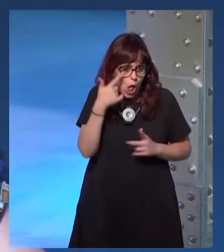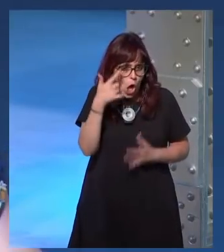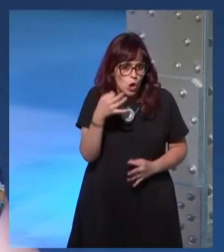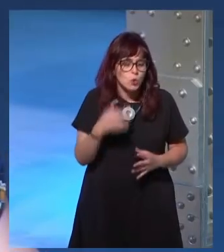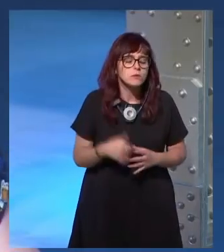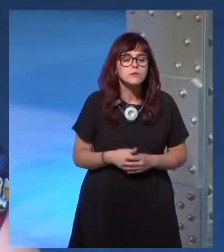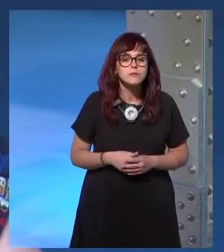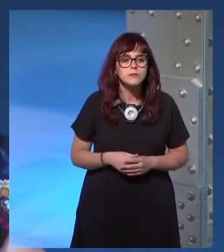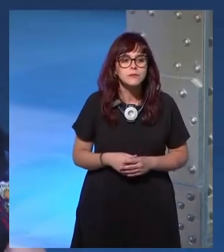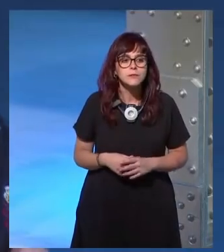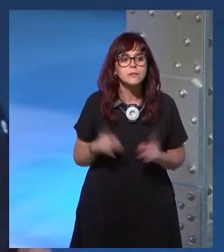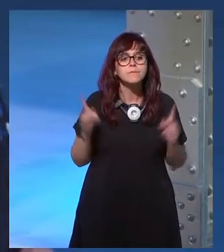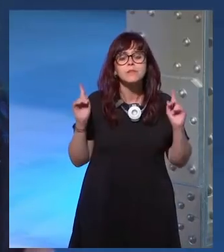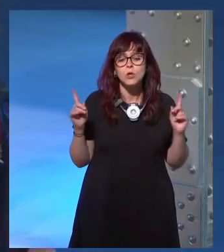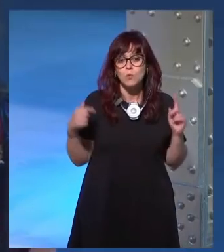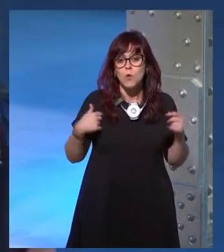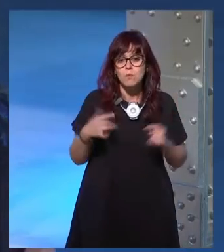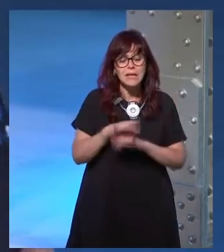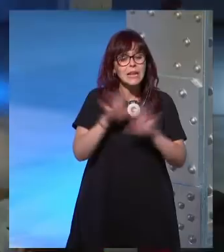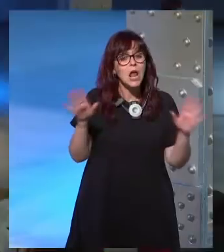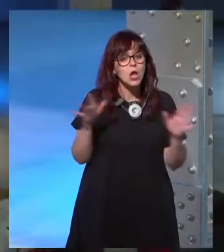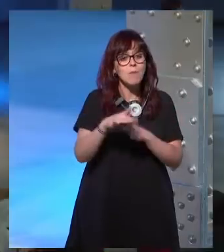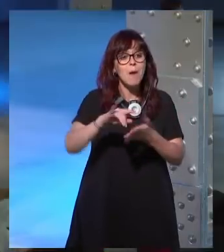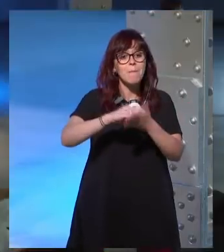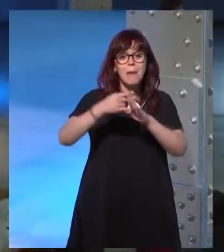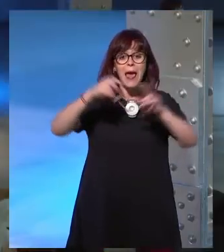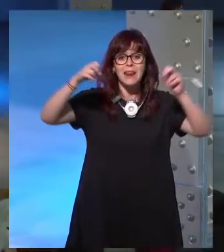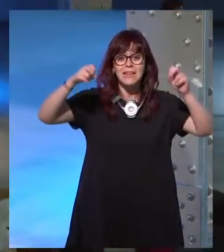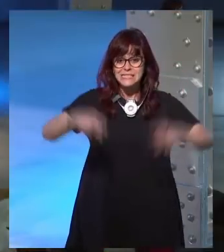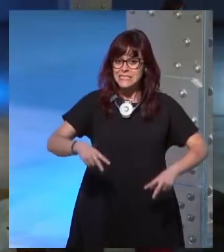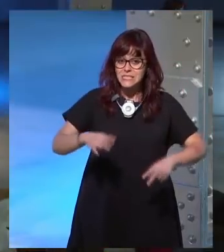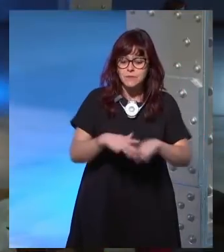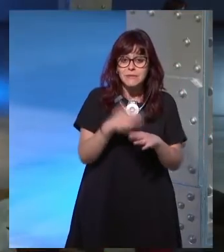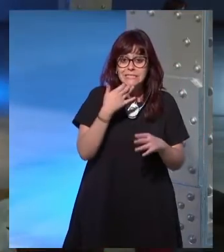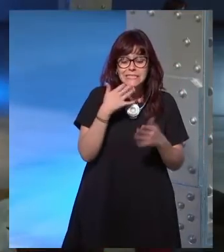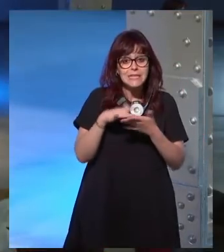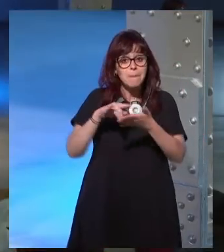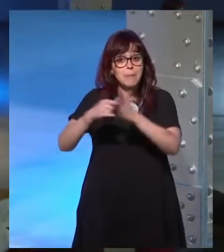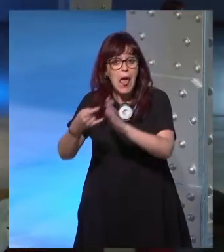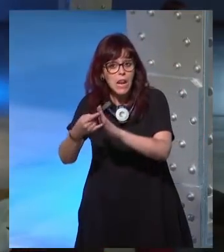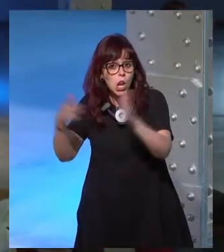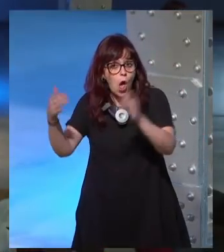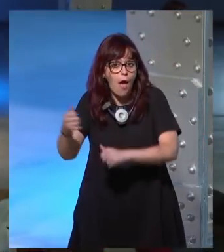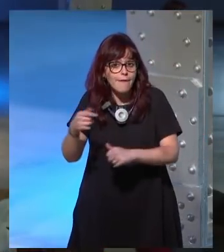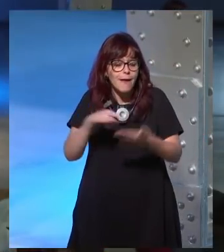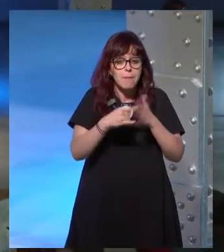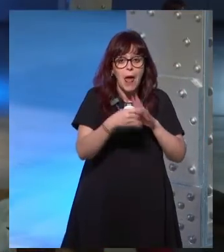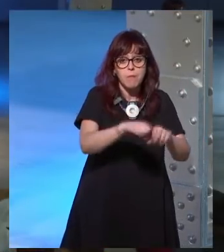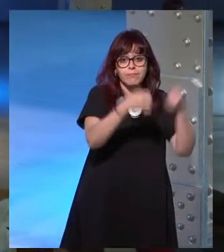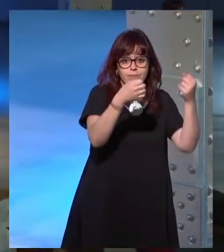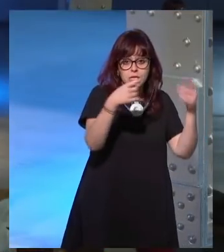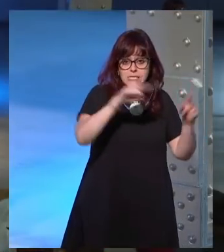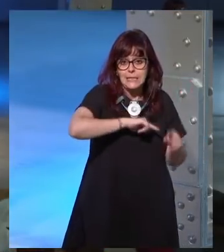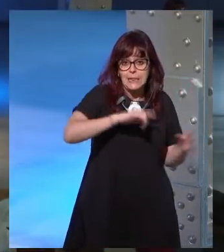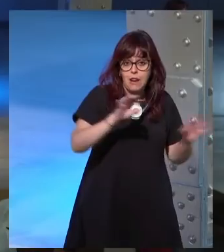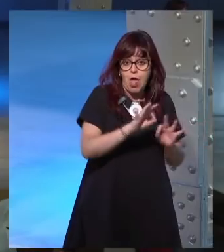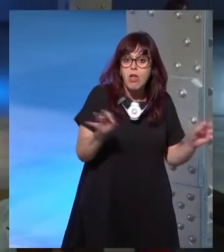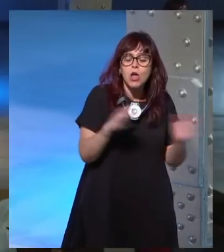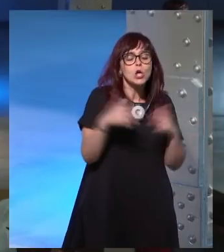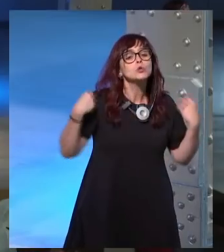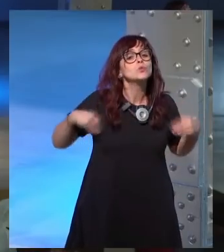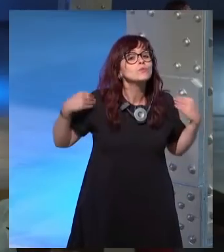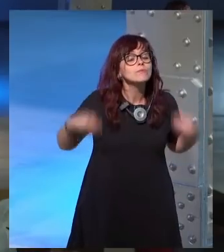by experience, I think. In my case, the key is not to plan. So if you don't want to break your plans, just